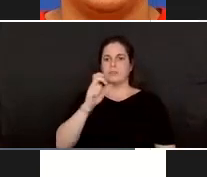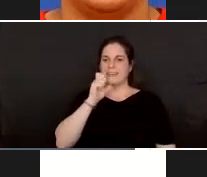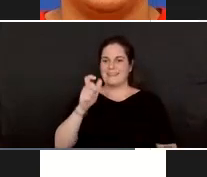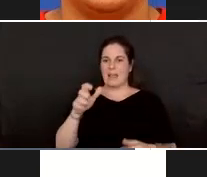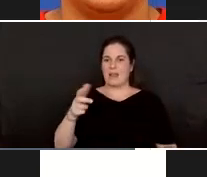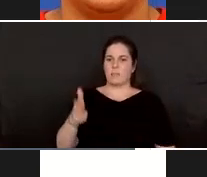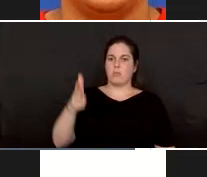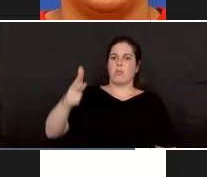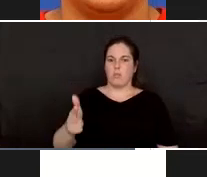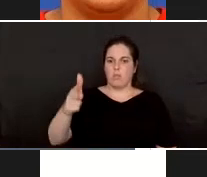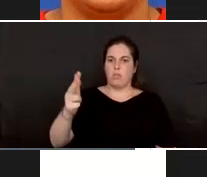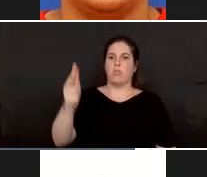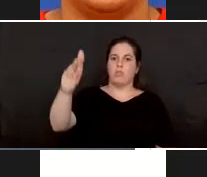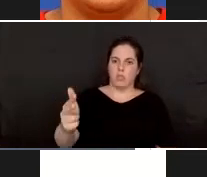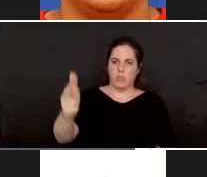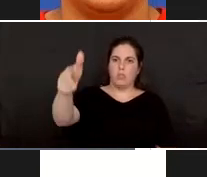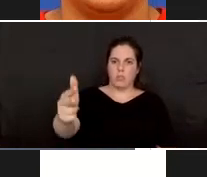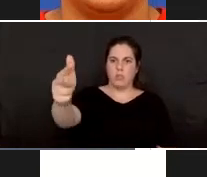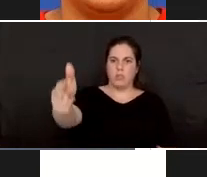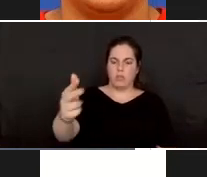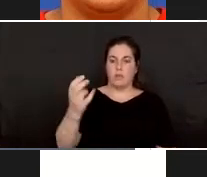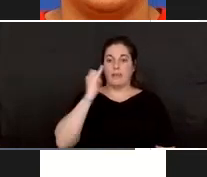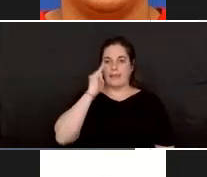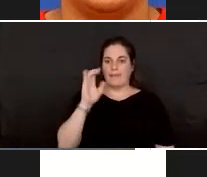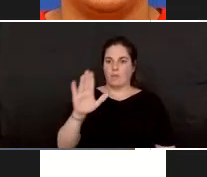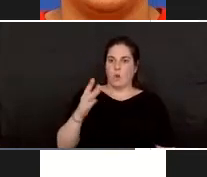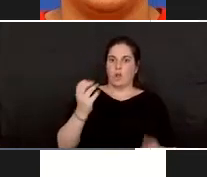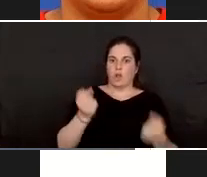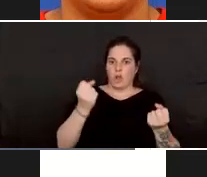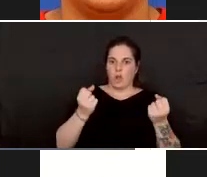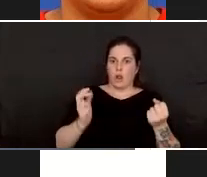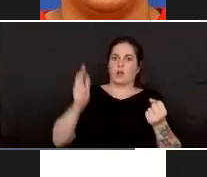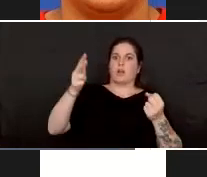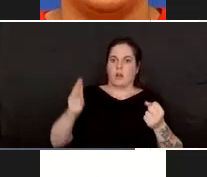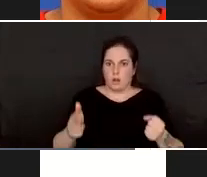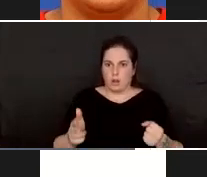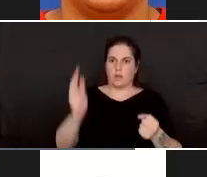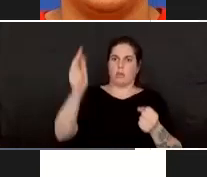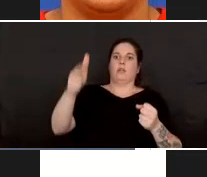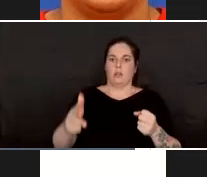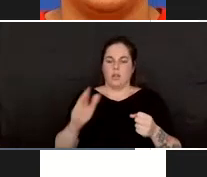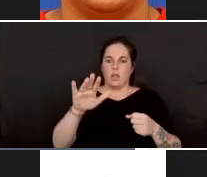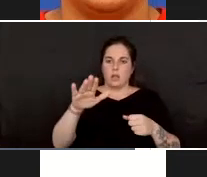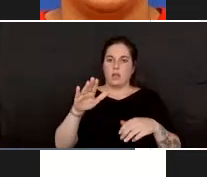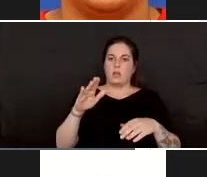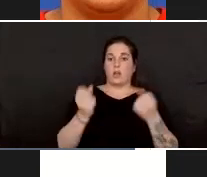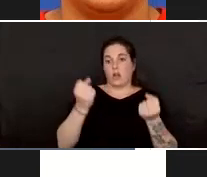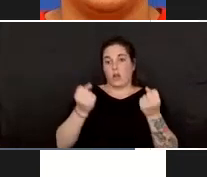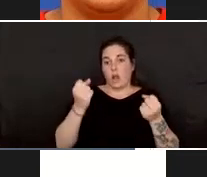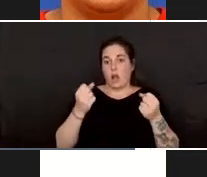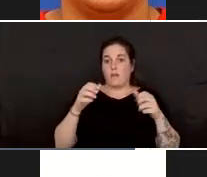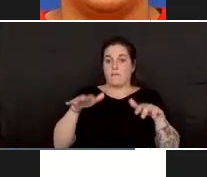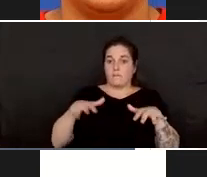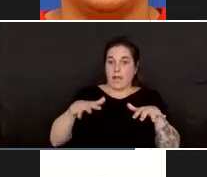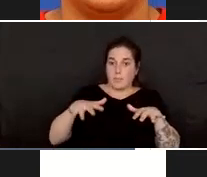bump. You know if your shocks are going bad because you hit a bump and the car just, vibrates or oscillates up and down a whole